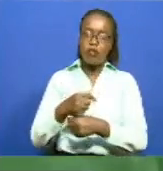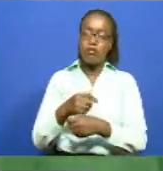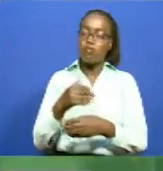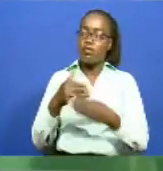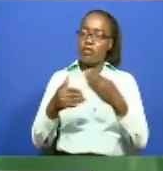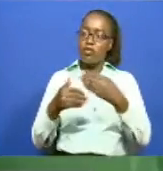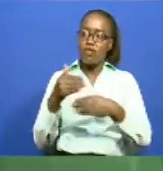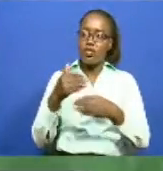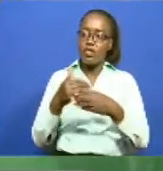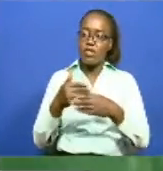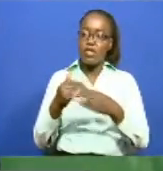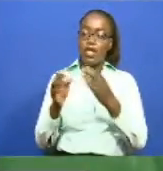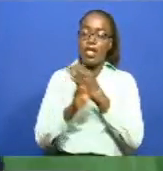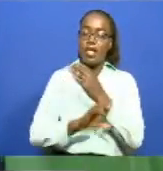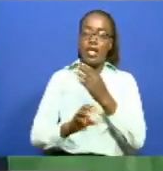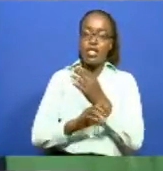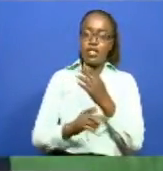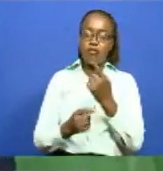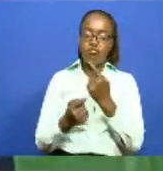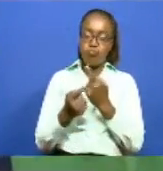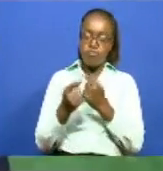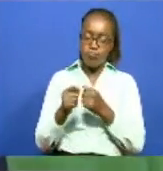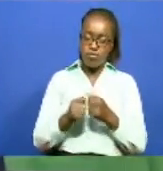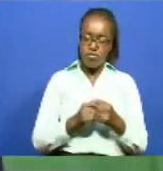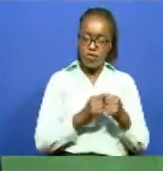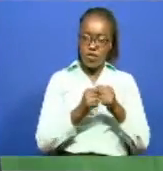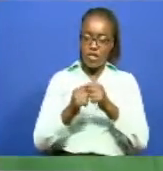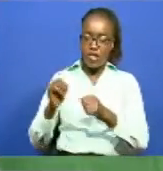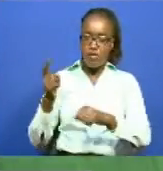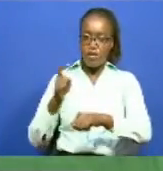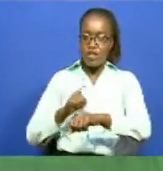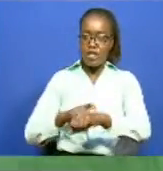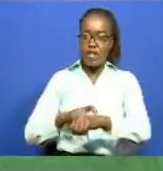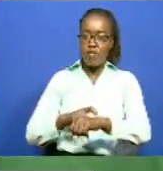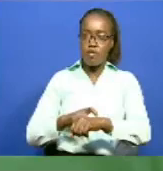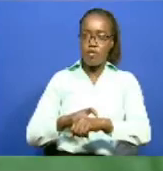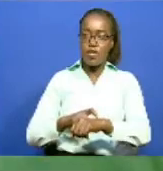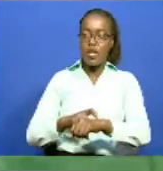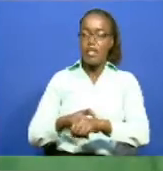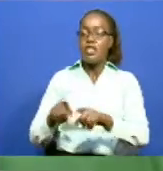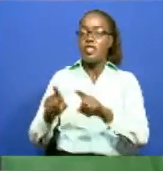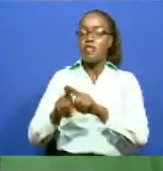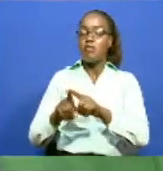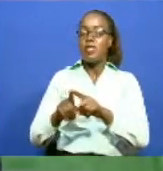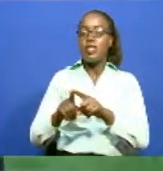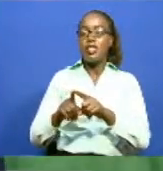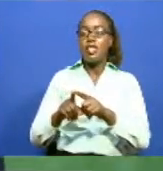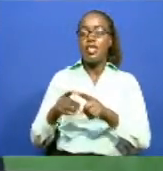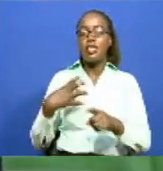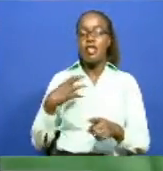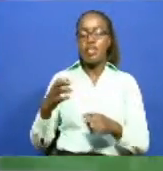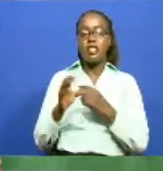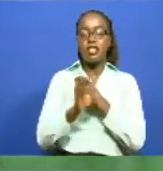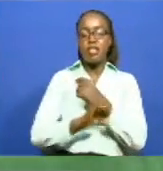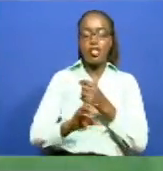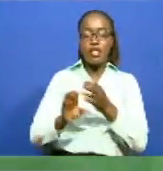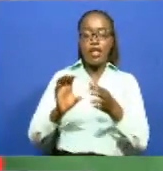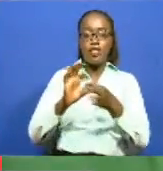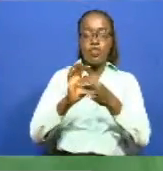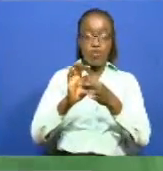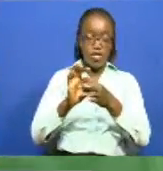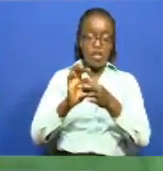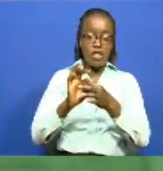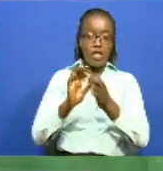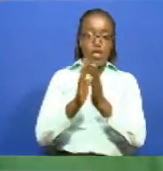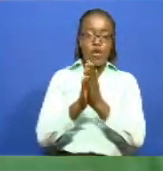alliance of countries coming together for the first time. Even the first world countries are joining hands with the low